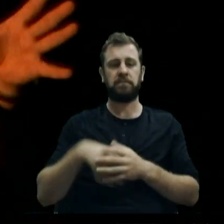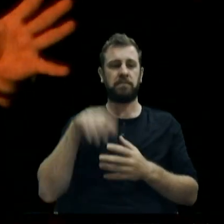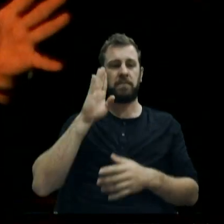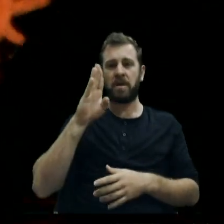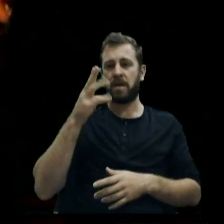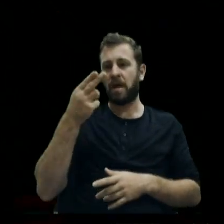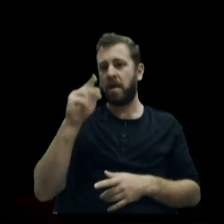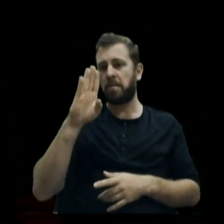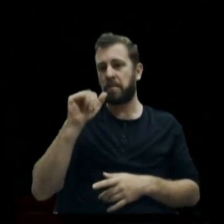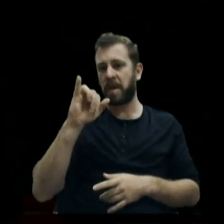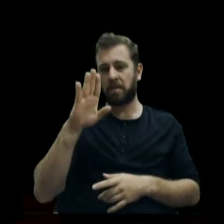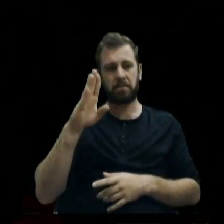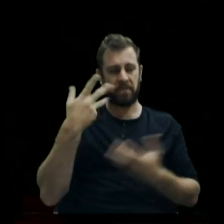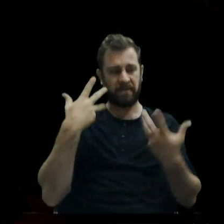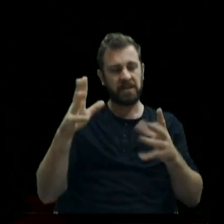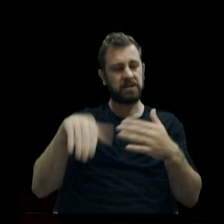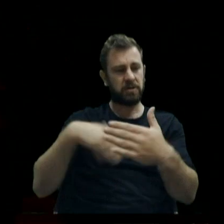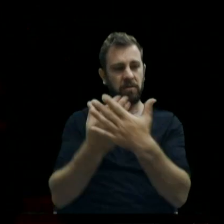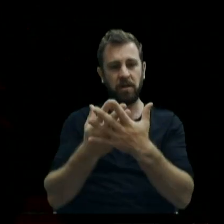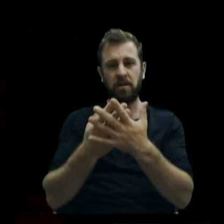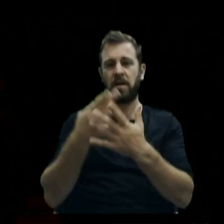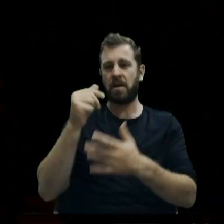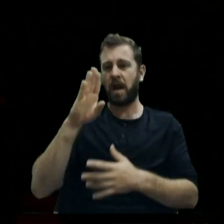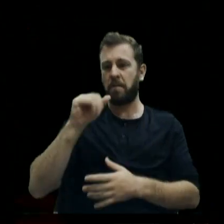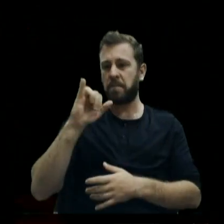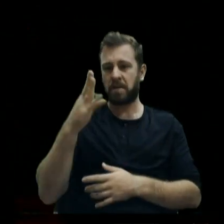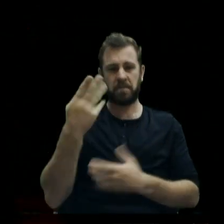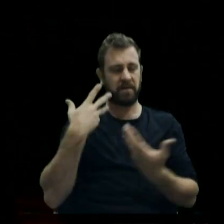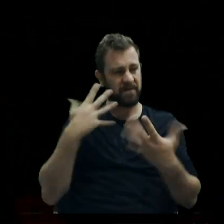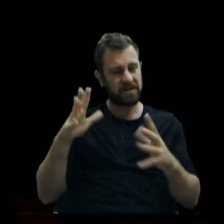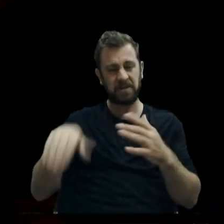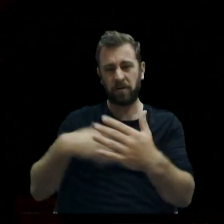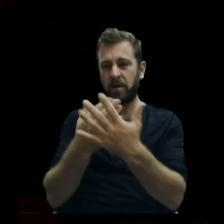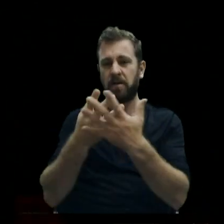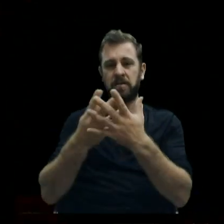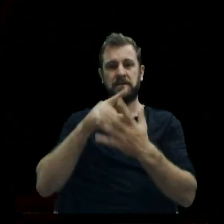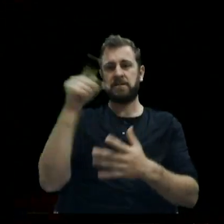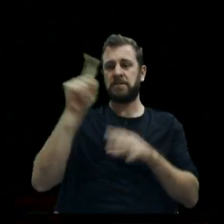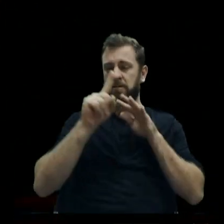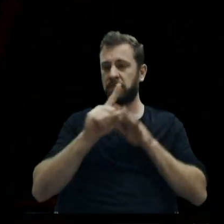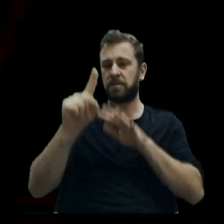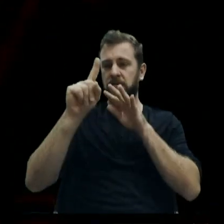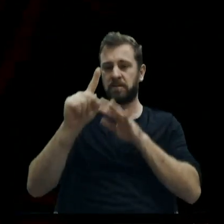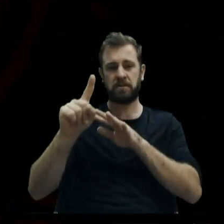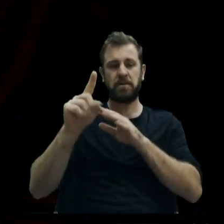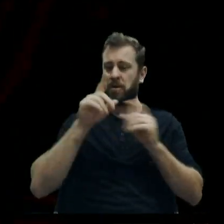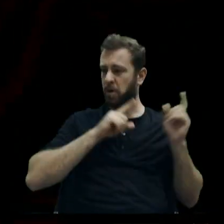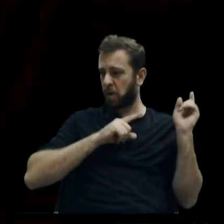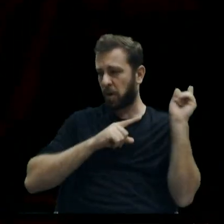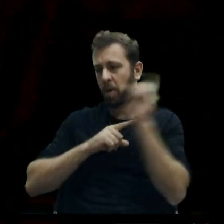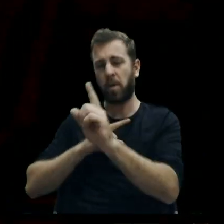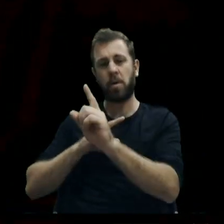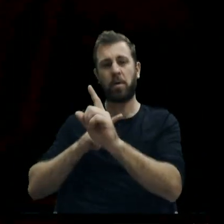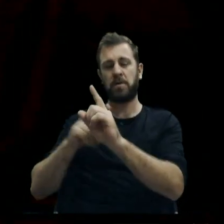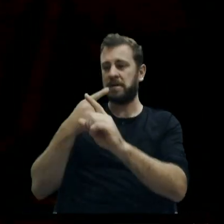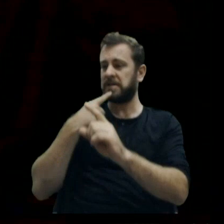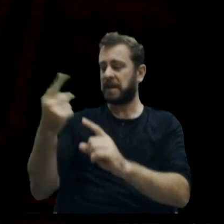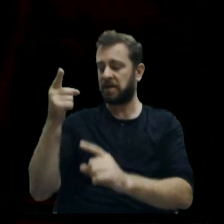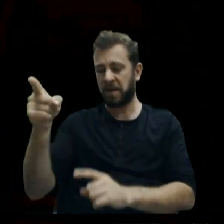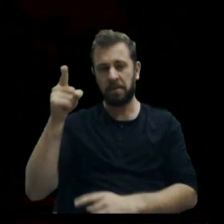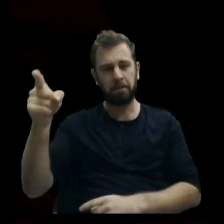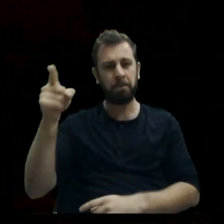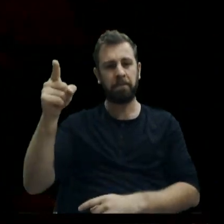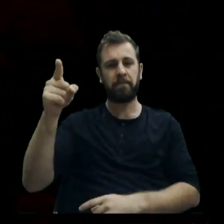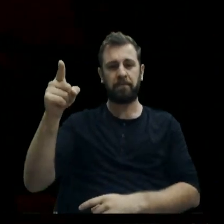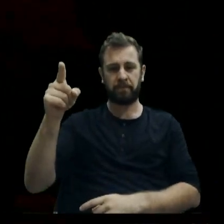has arrived. Habib has arrived. Habib is here. Zainab says, Fizza, go to Habib and tell Habib